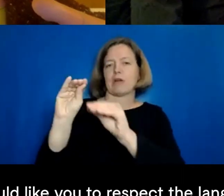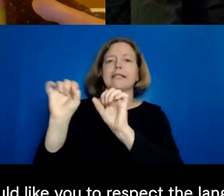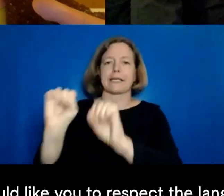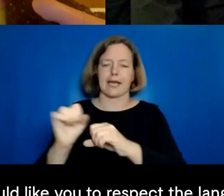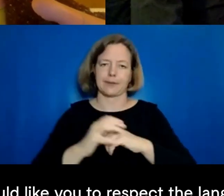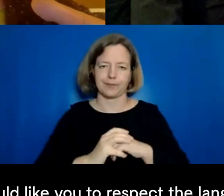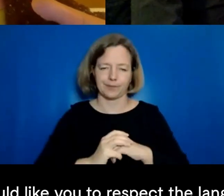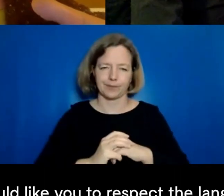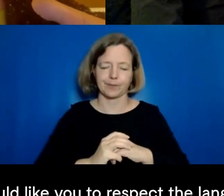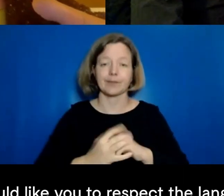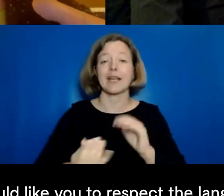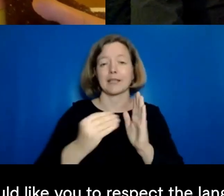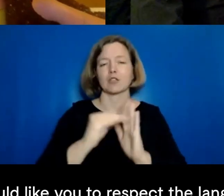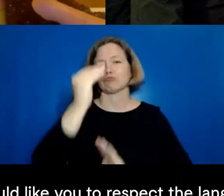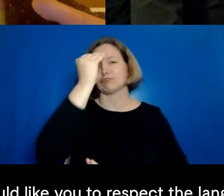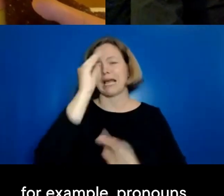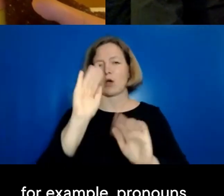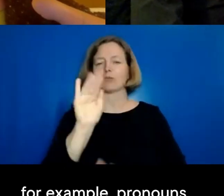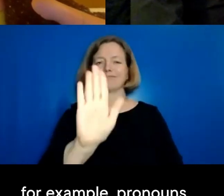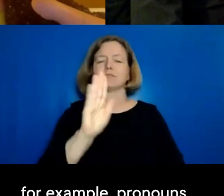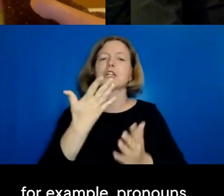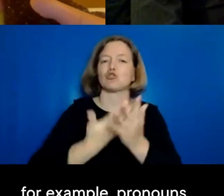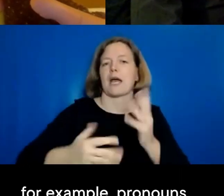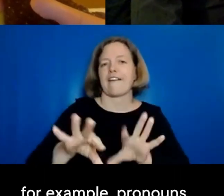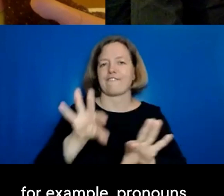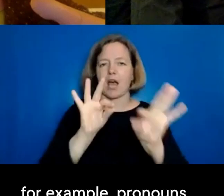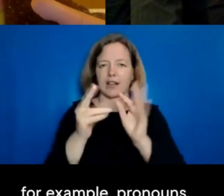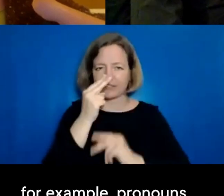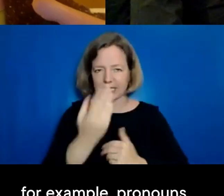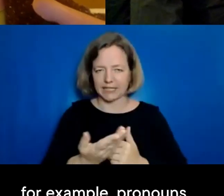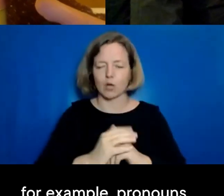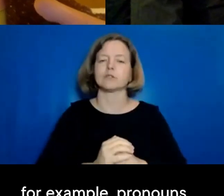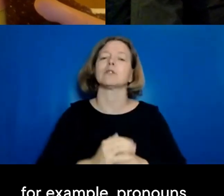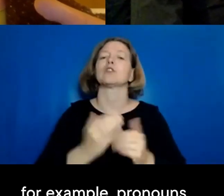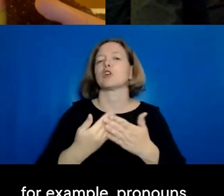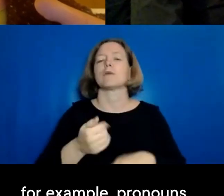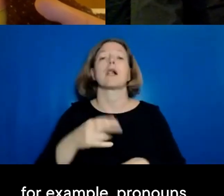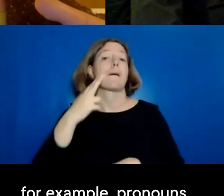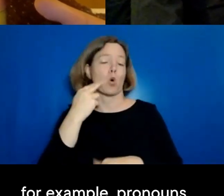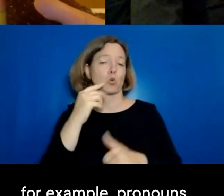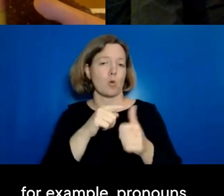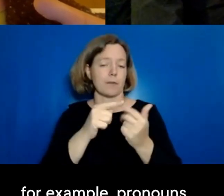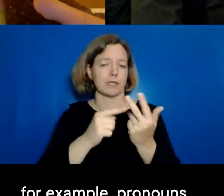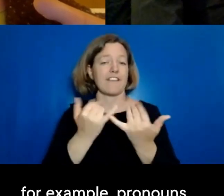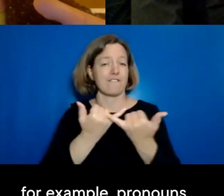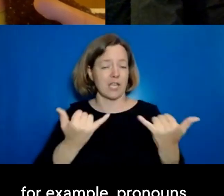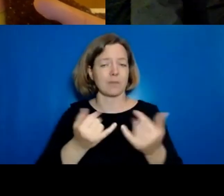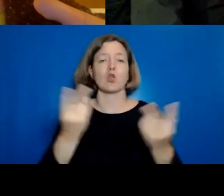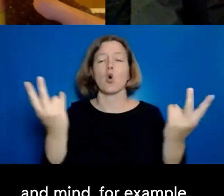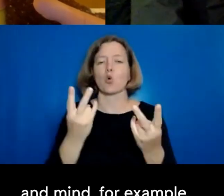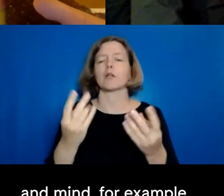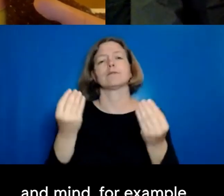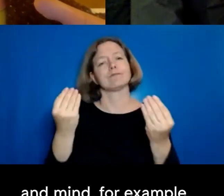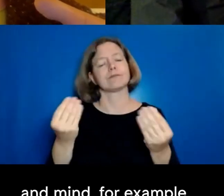to respect the language we all choose to identify, for example, pronouns, but also use of disability